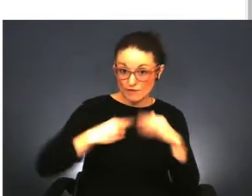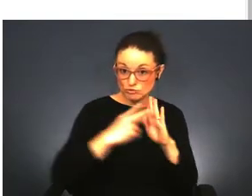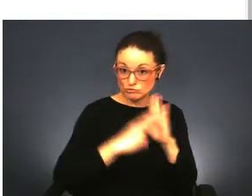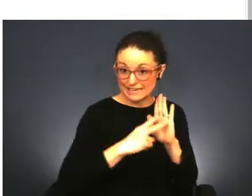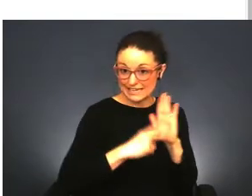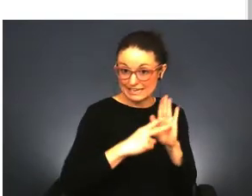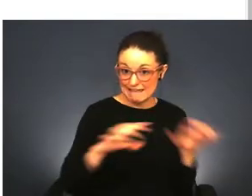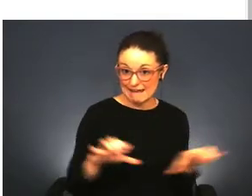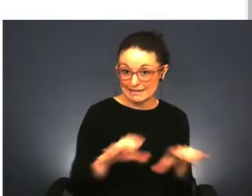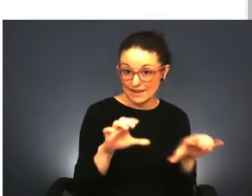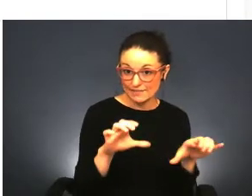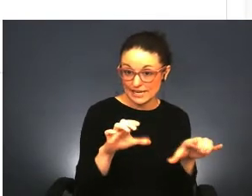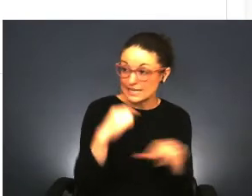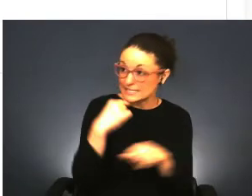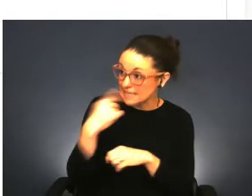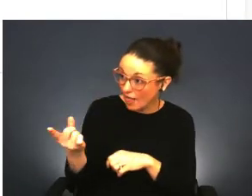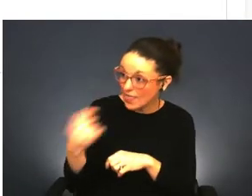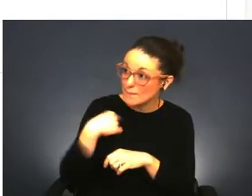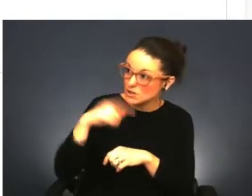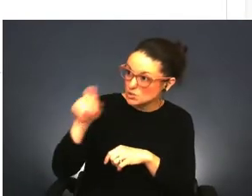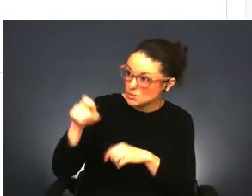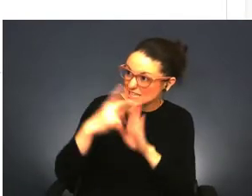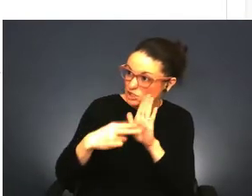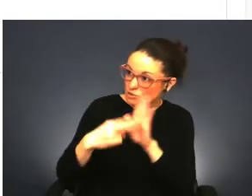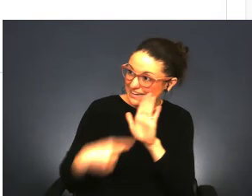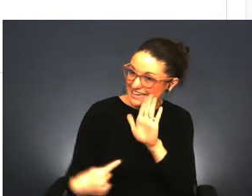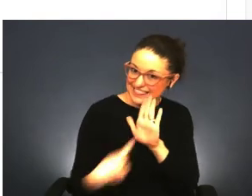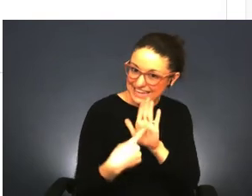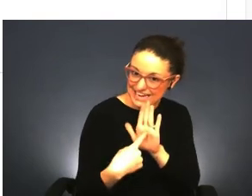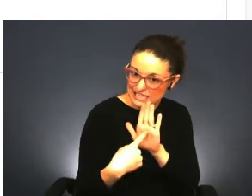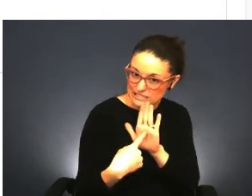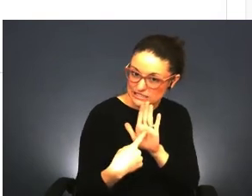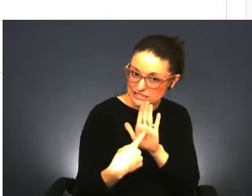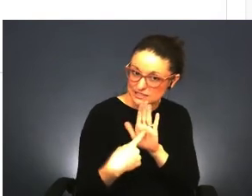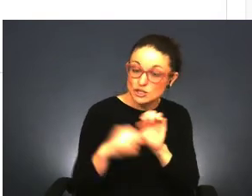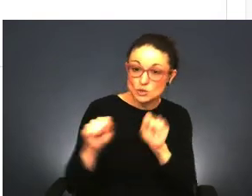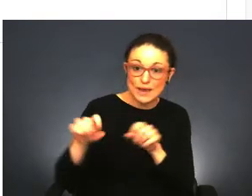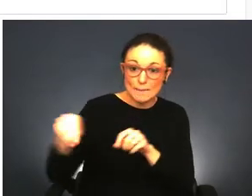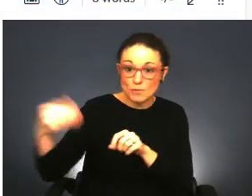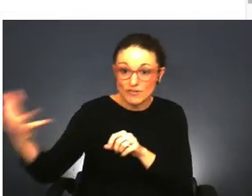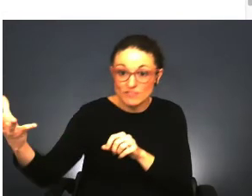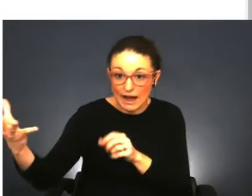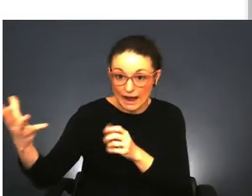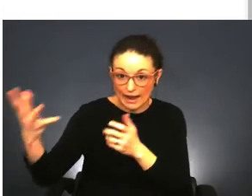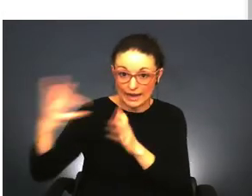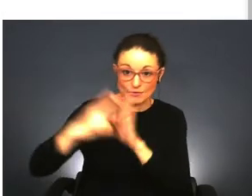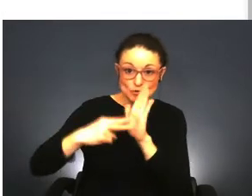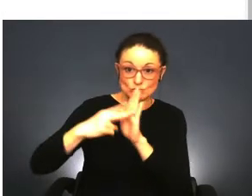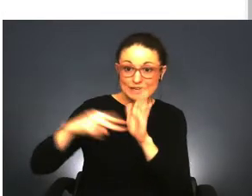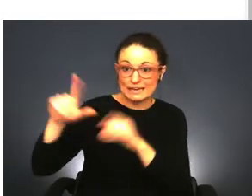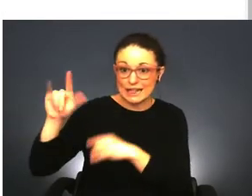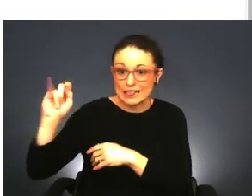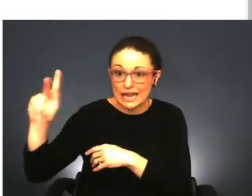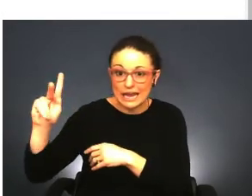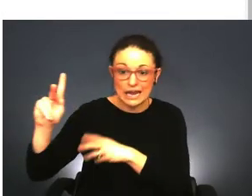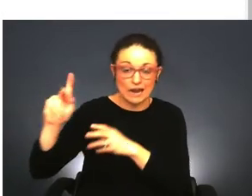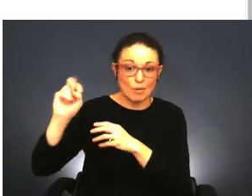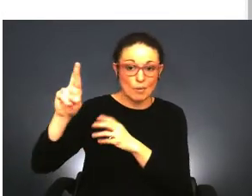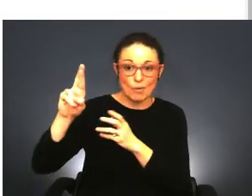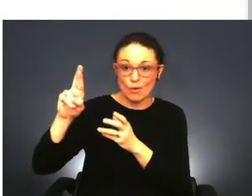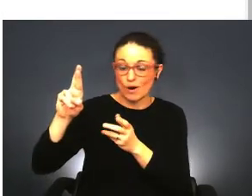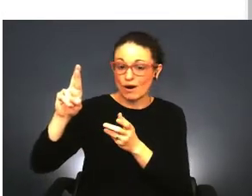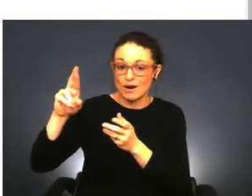tell students what they need to read up here. You could even provide readings for them up here, and you can tell them when it's